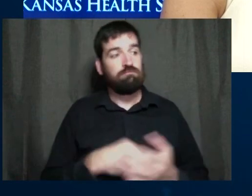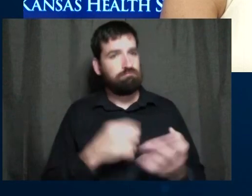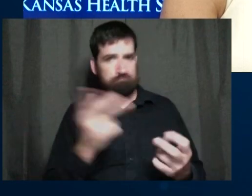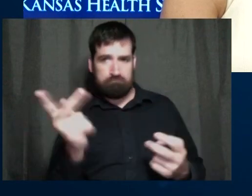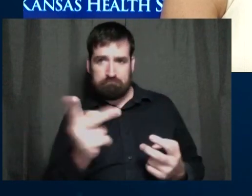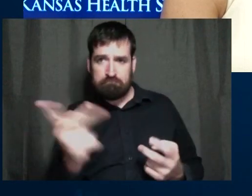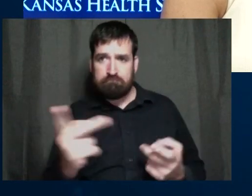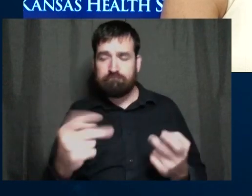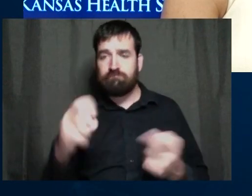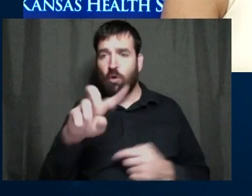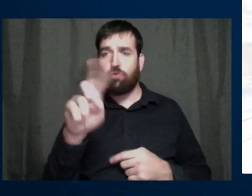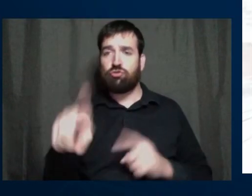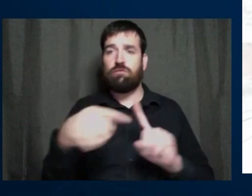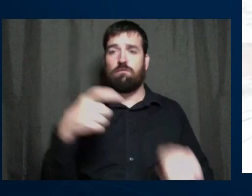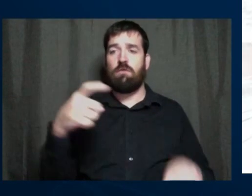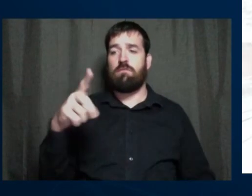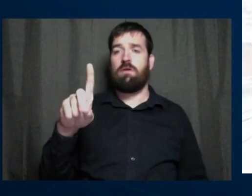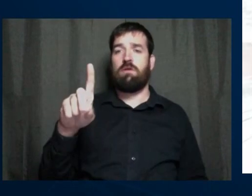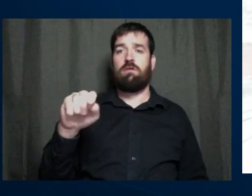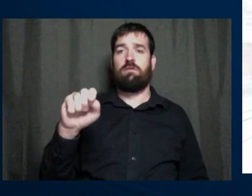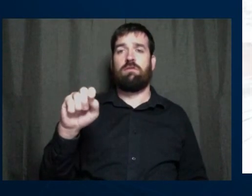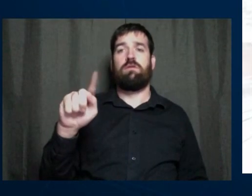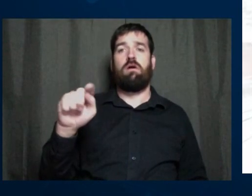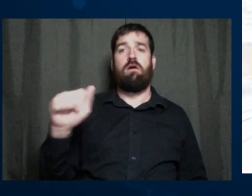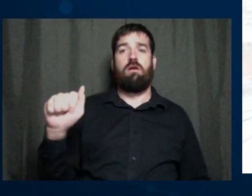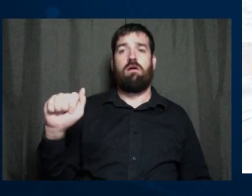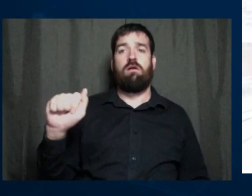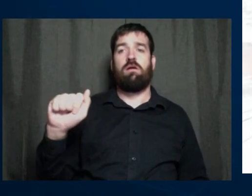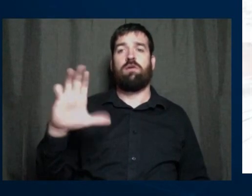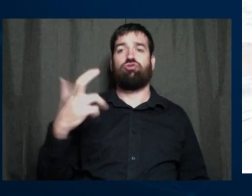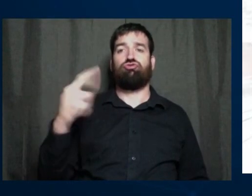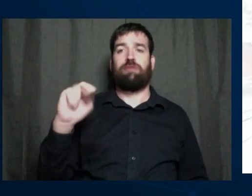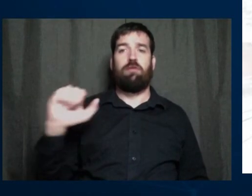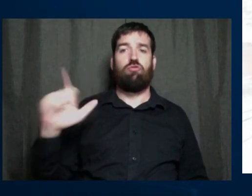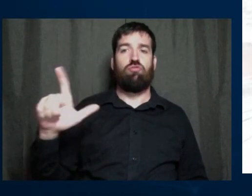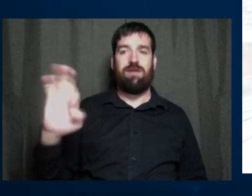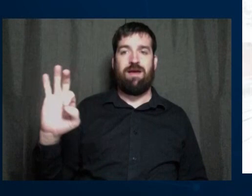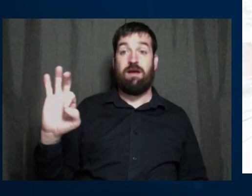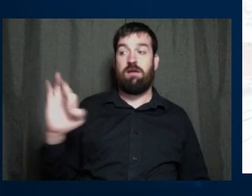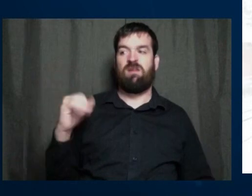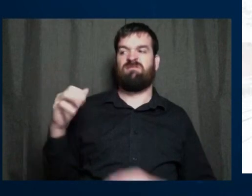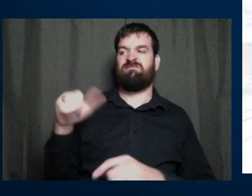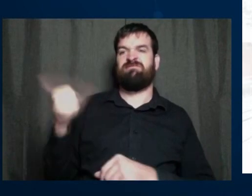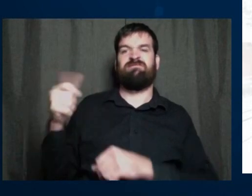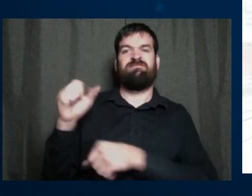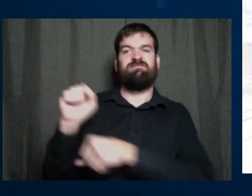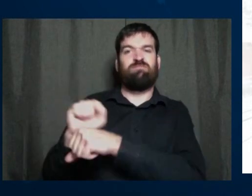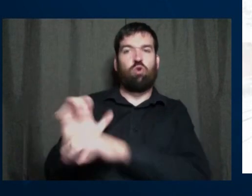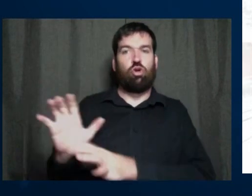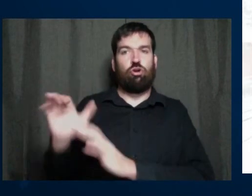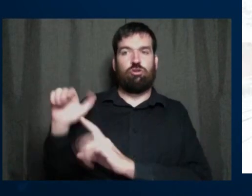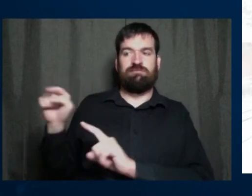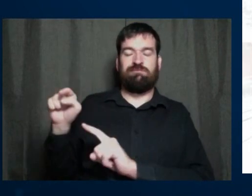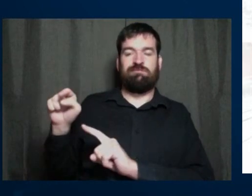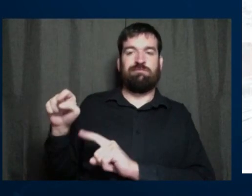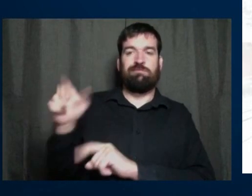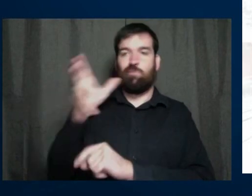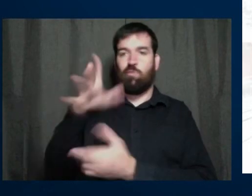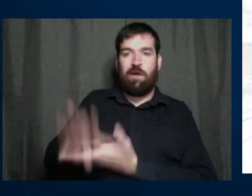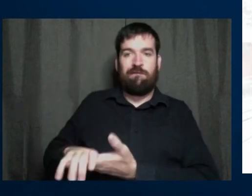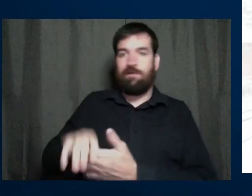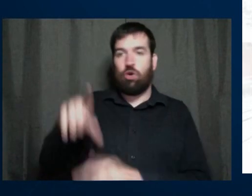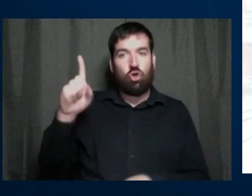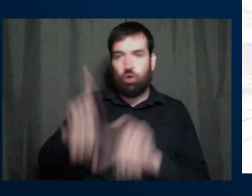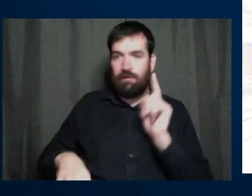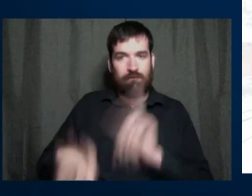from Donna over at Channel 9. Her question is, a coworker and his wife went on a trip recently and could not find rapid COVID tests